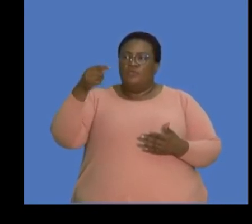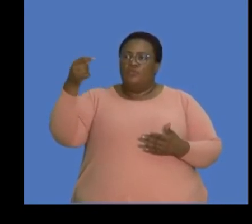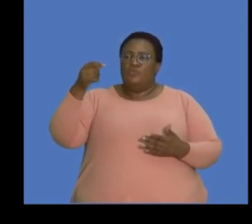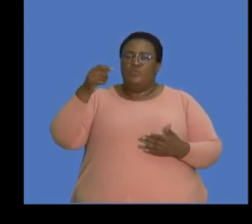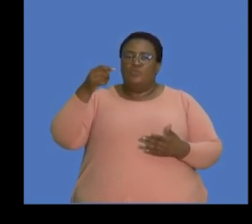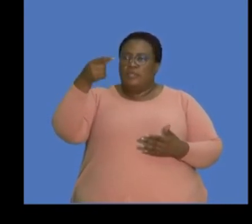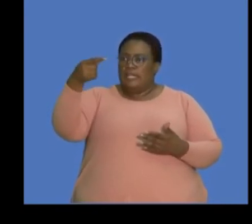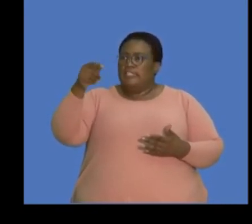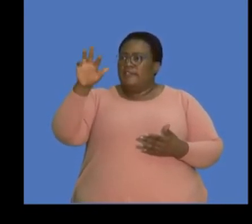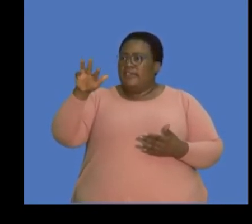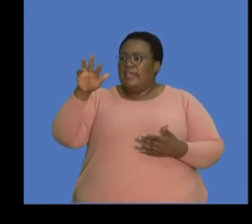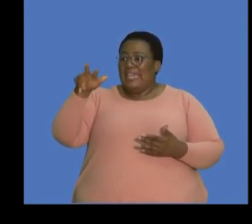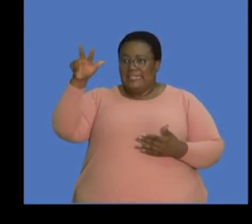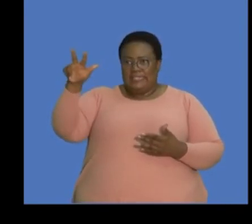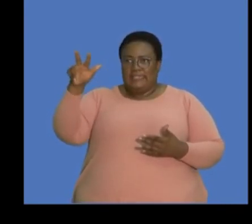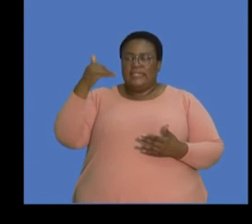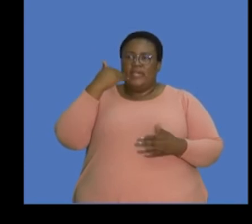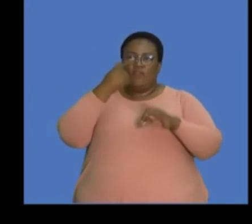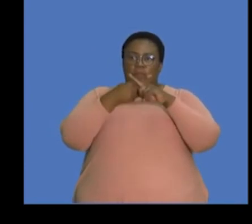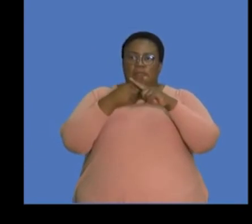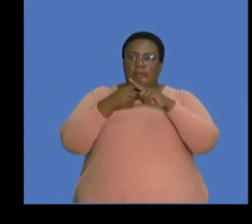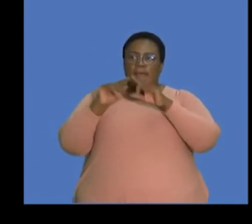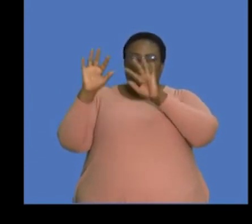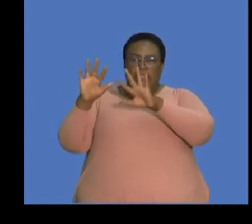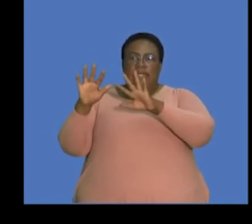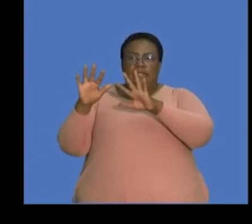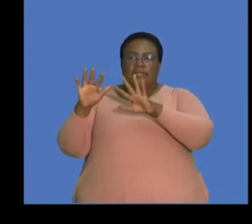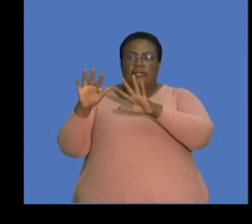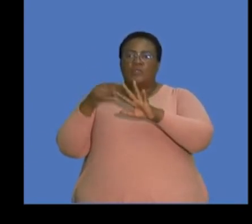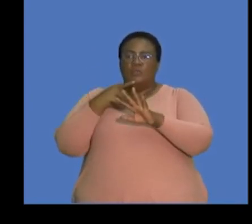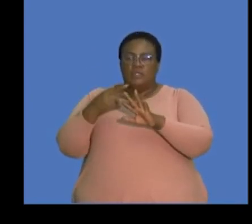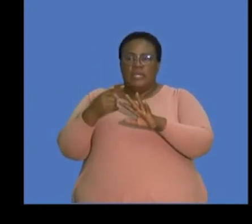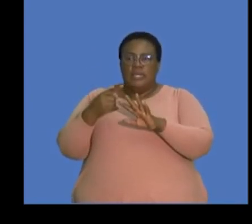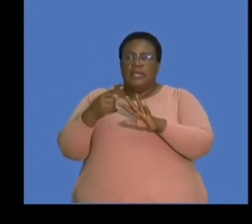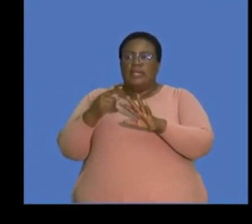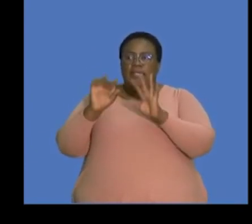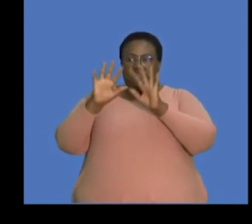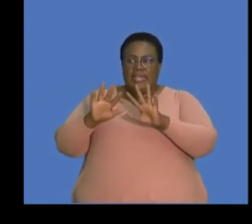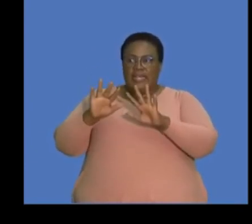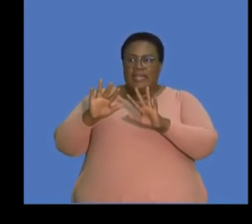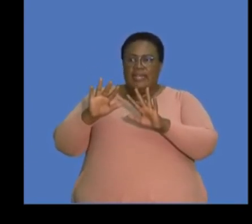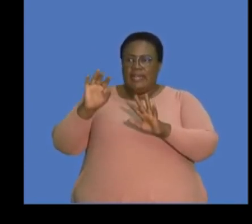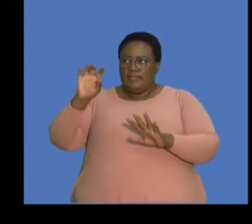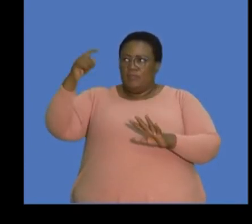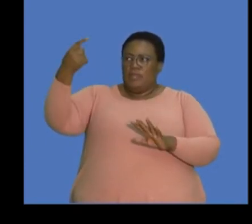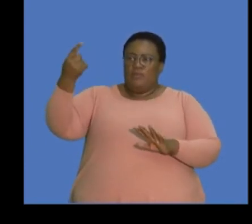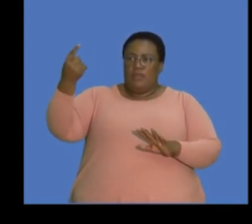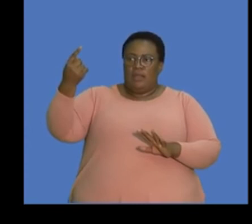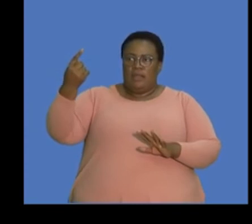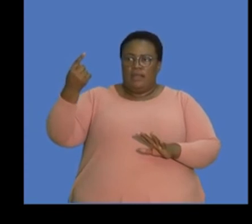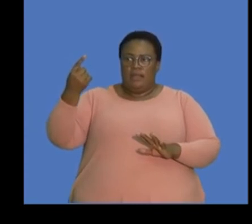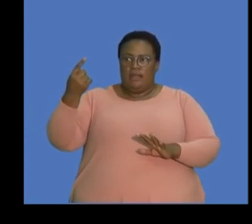Okay. Just to confirm that. So if you multiply it by 10, it's like you're saying 10 exponent 1. So